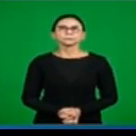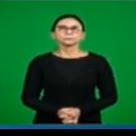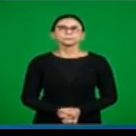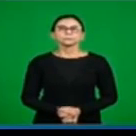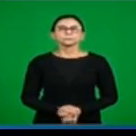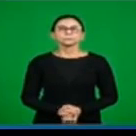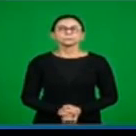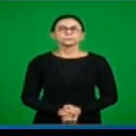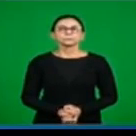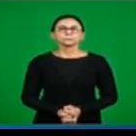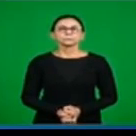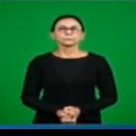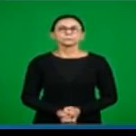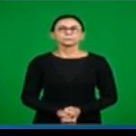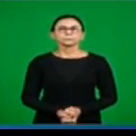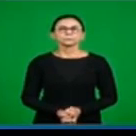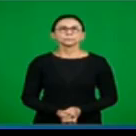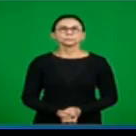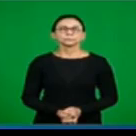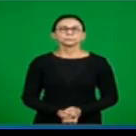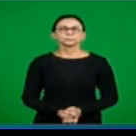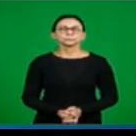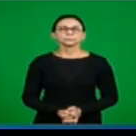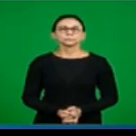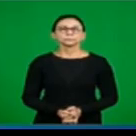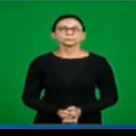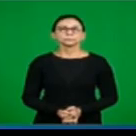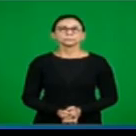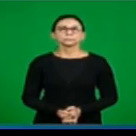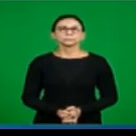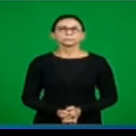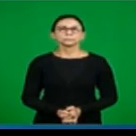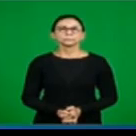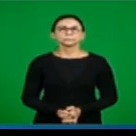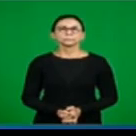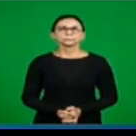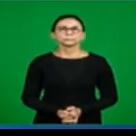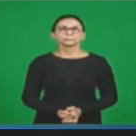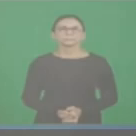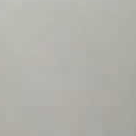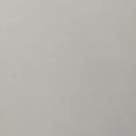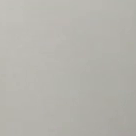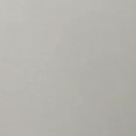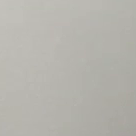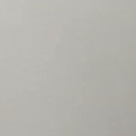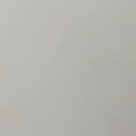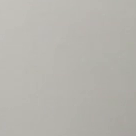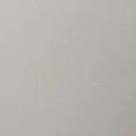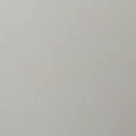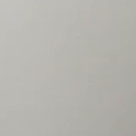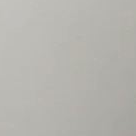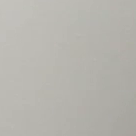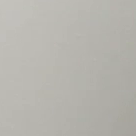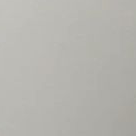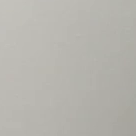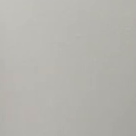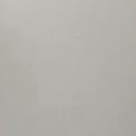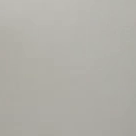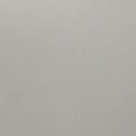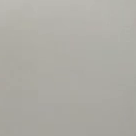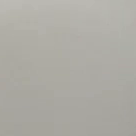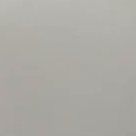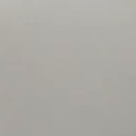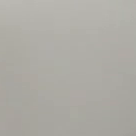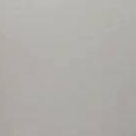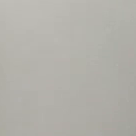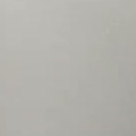first question. What are the recommendations made to the Church of Philadelphia? The praise group, this side here